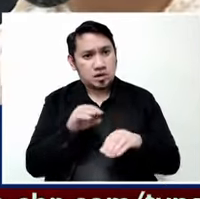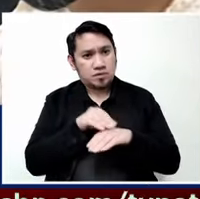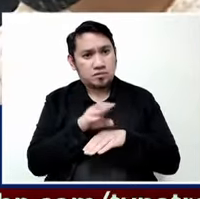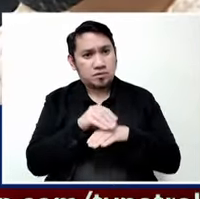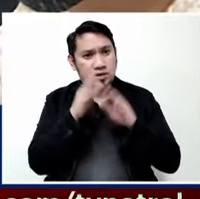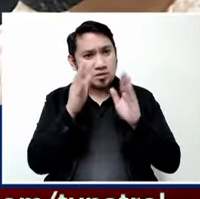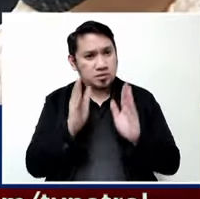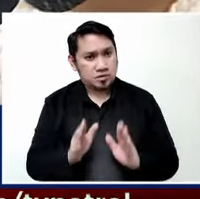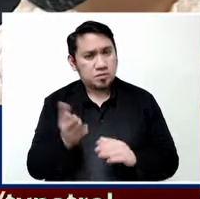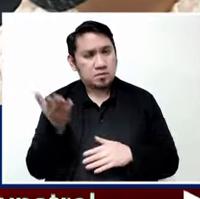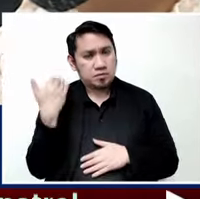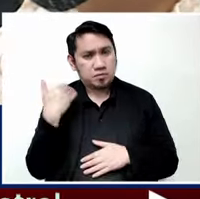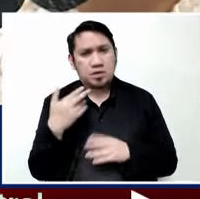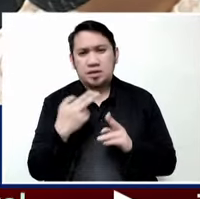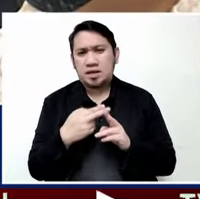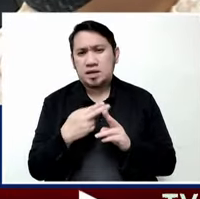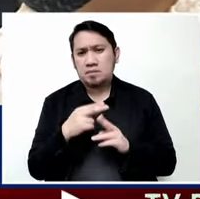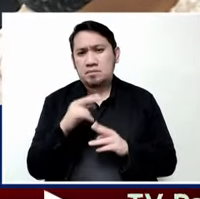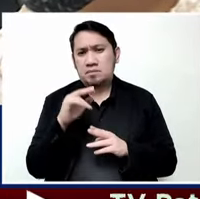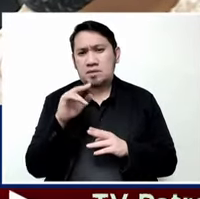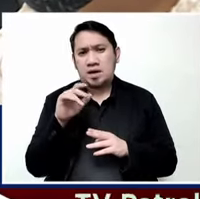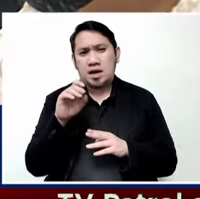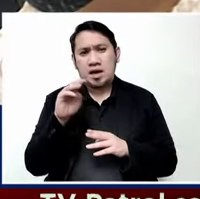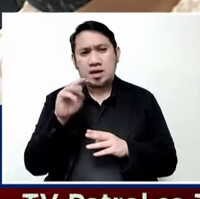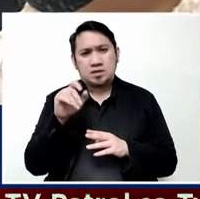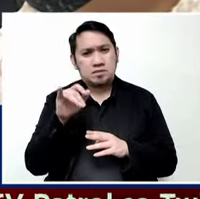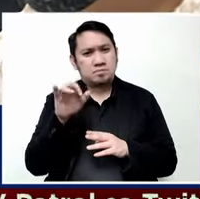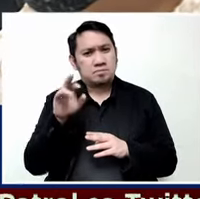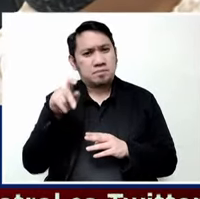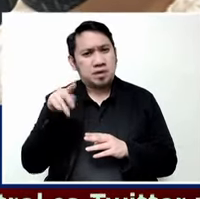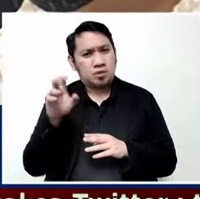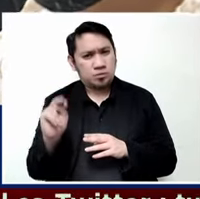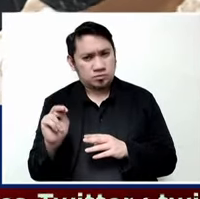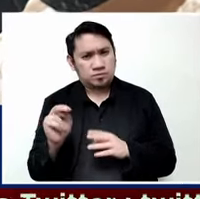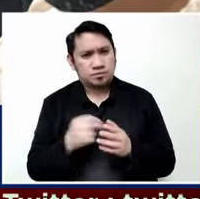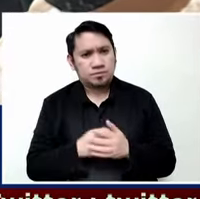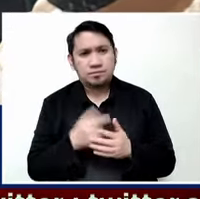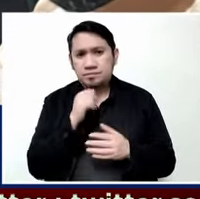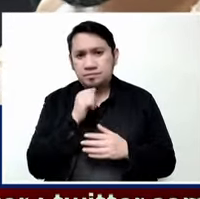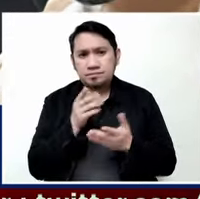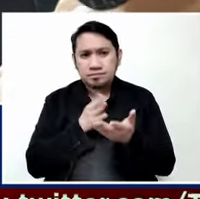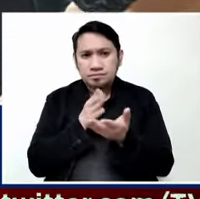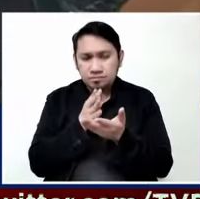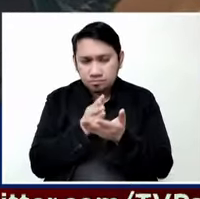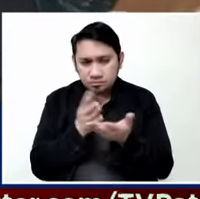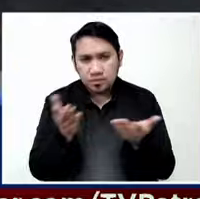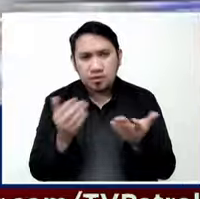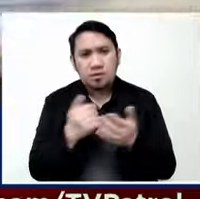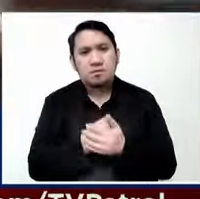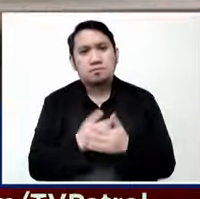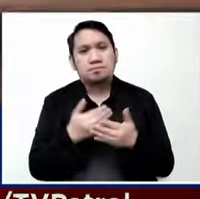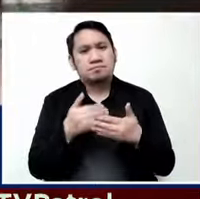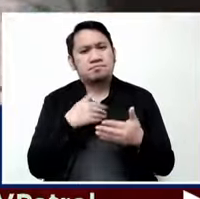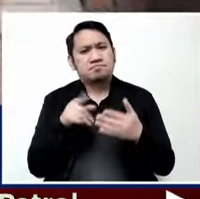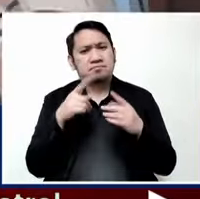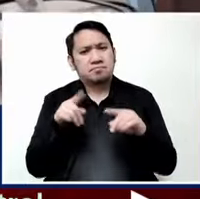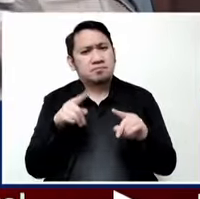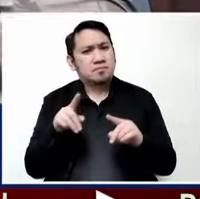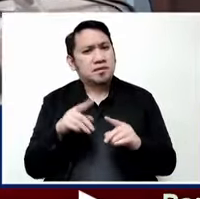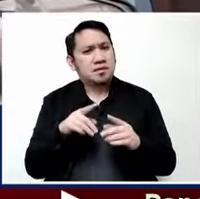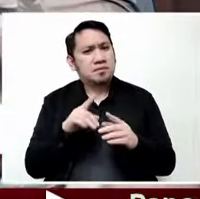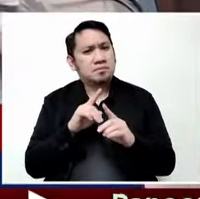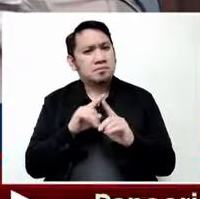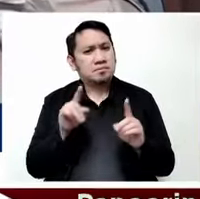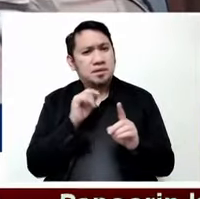General Esperon did go to your facilities, right? Yes, at doon siya nag-inspect. Yes, pero hindi siya pumunta sa State